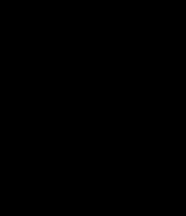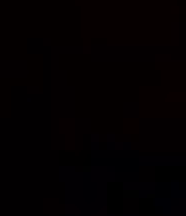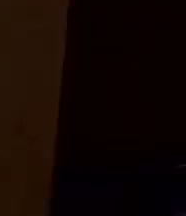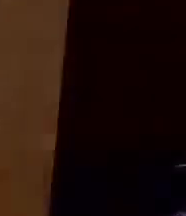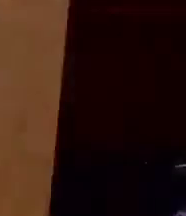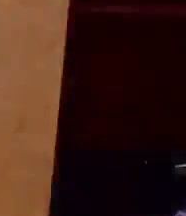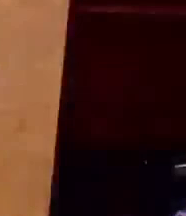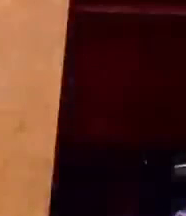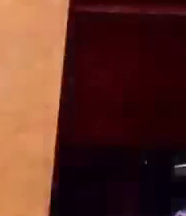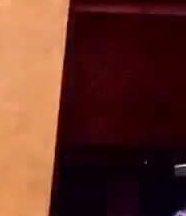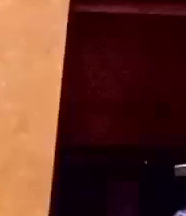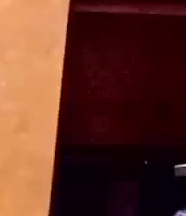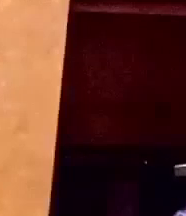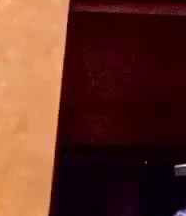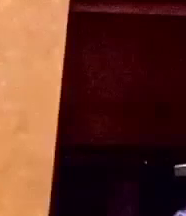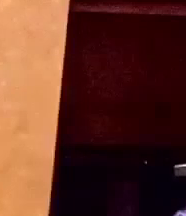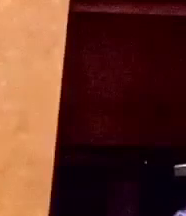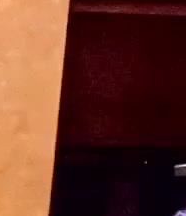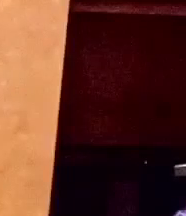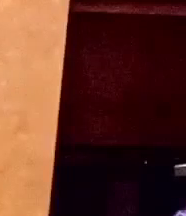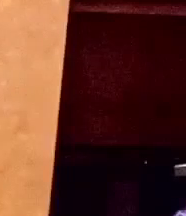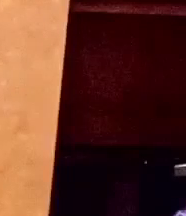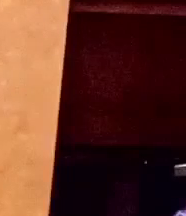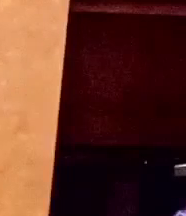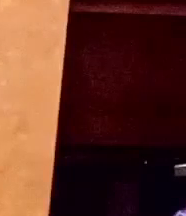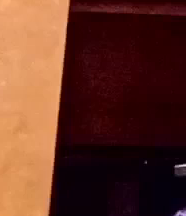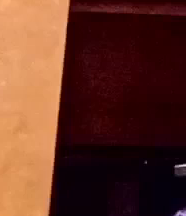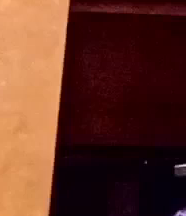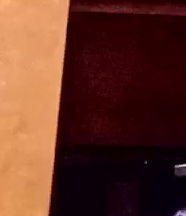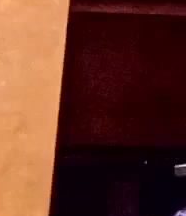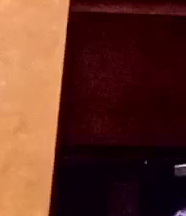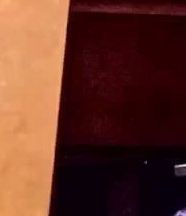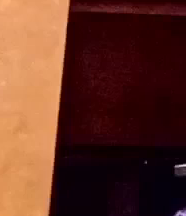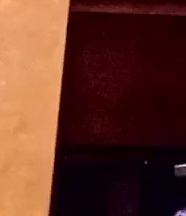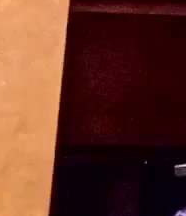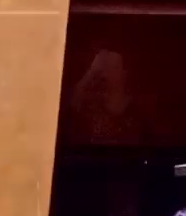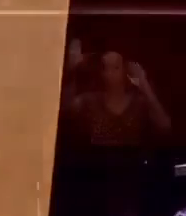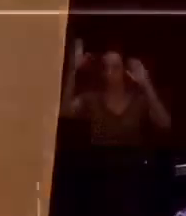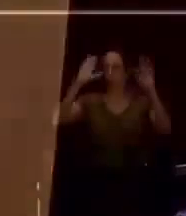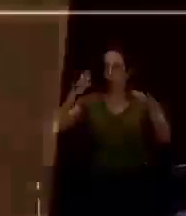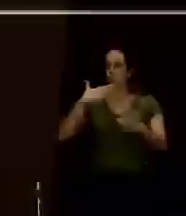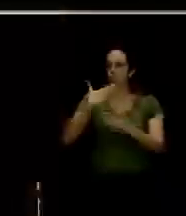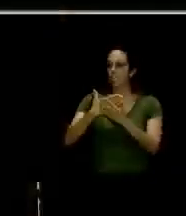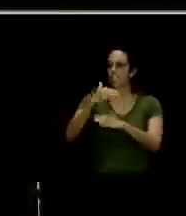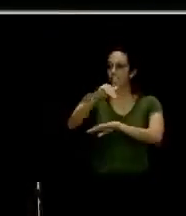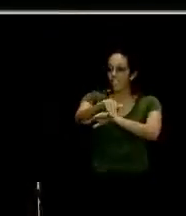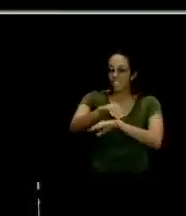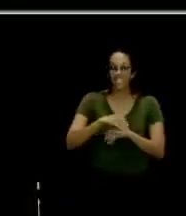Good evening. Good evening. Hello, good evening.